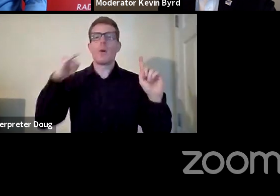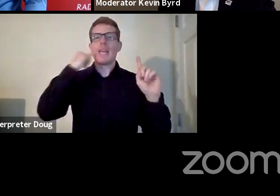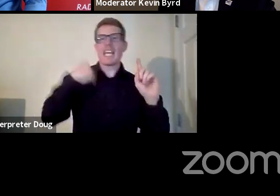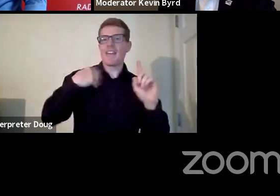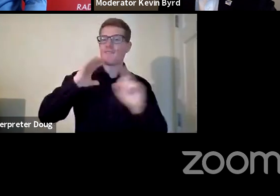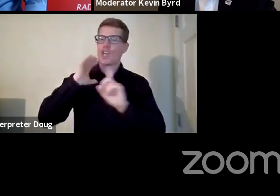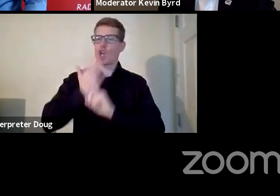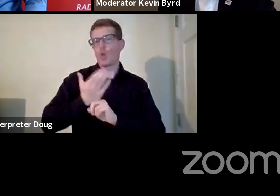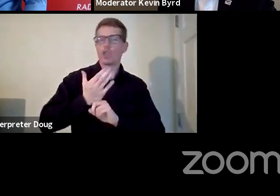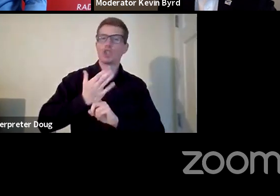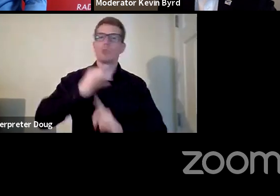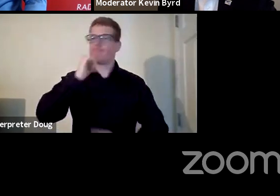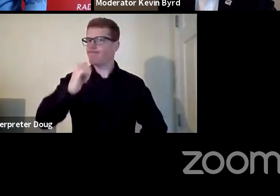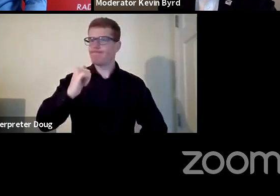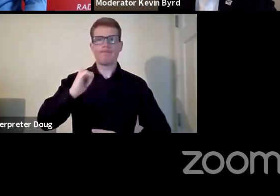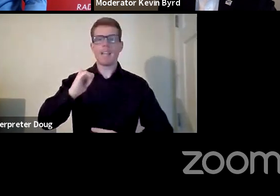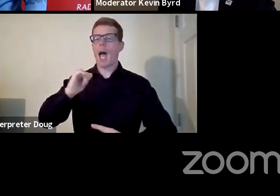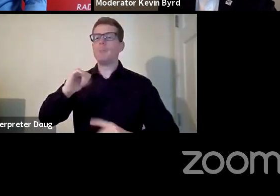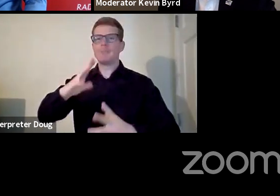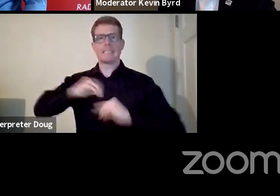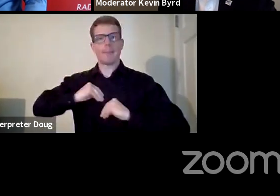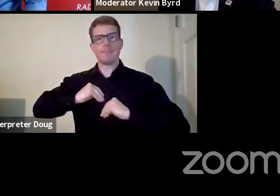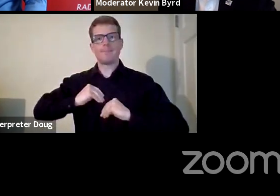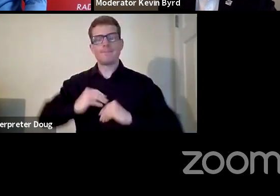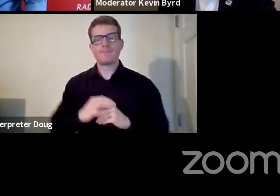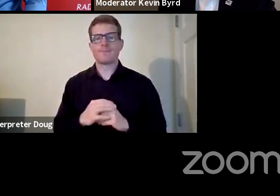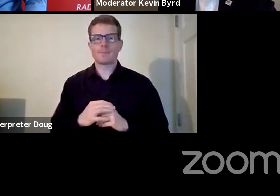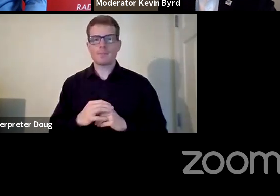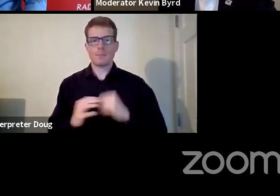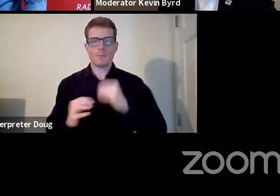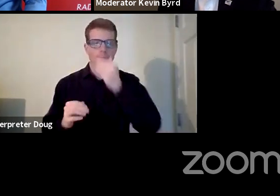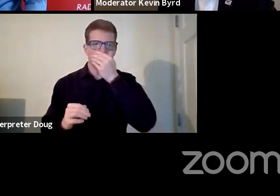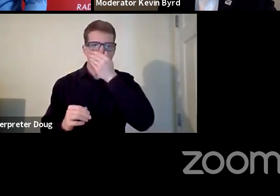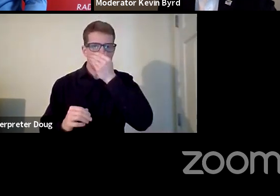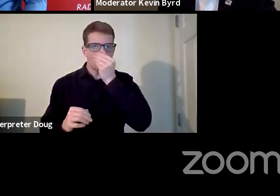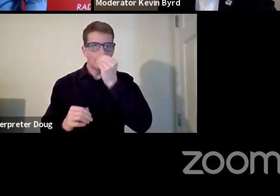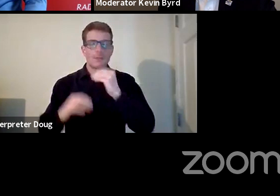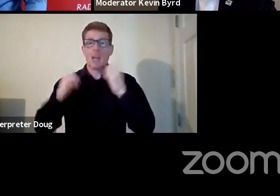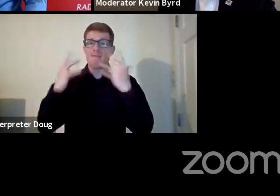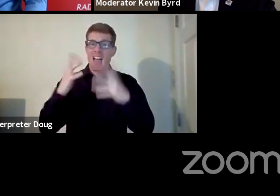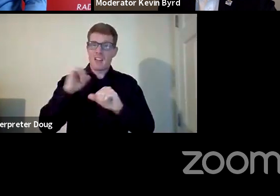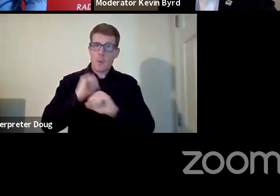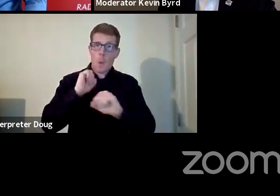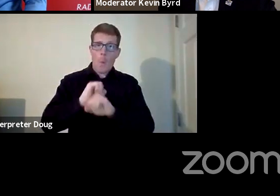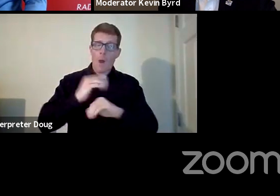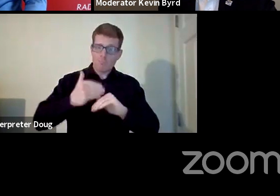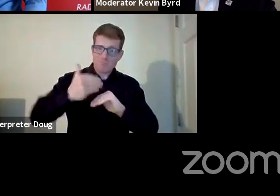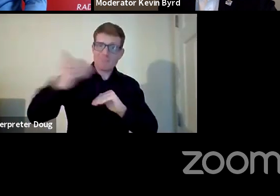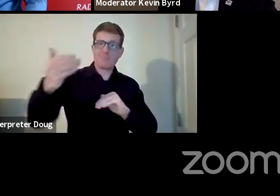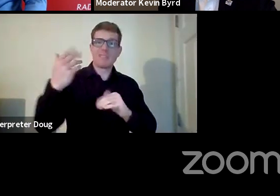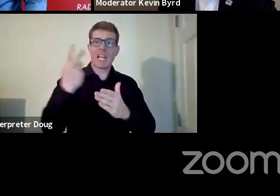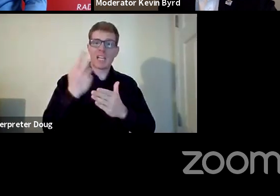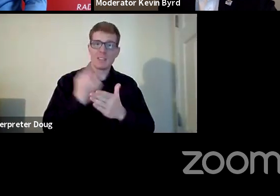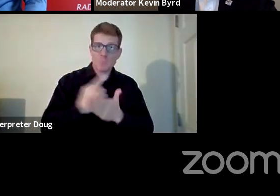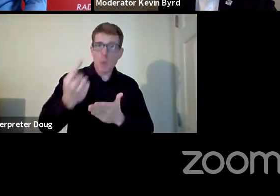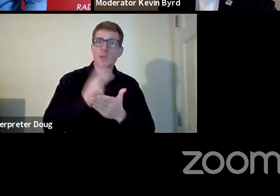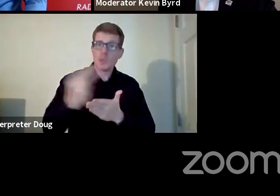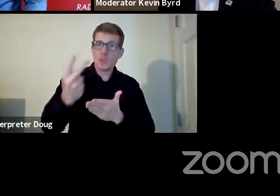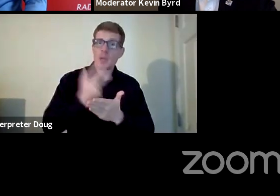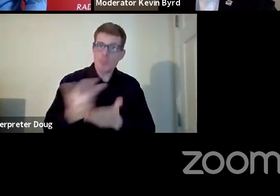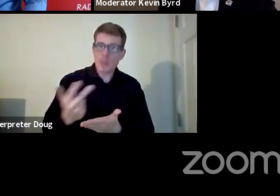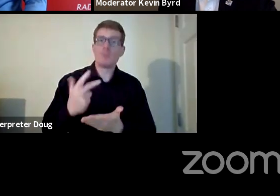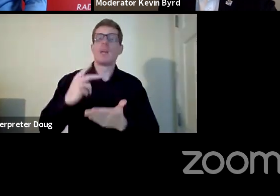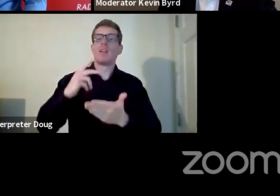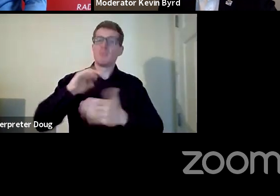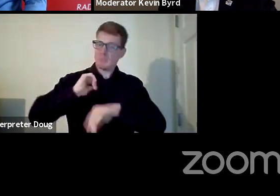them. And so a lot of our work over the next couple of weeks will be focused on communications, coordinated communications with